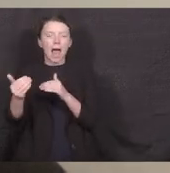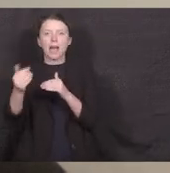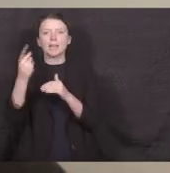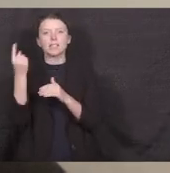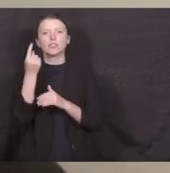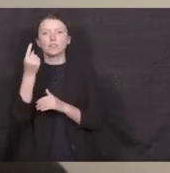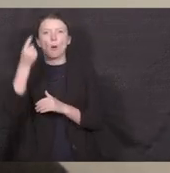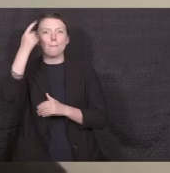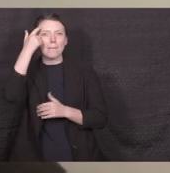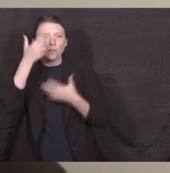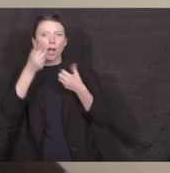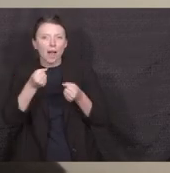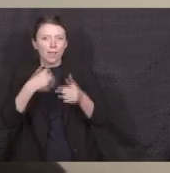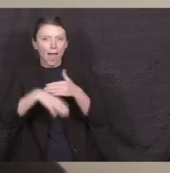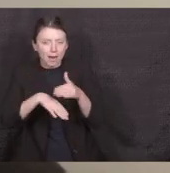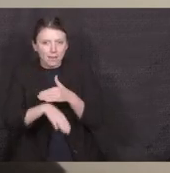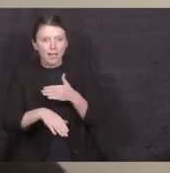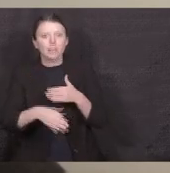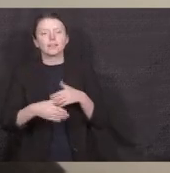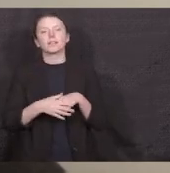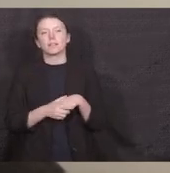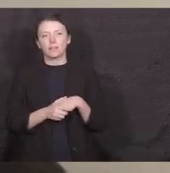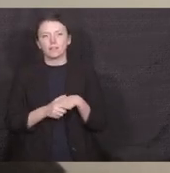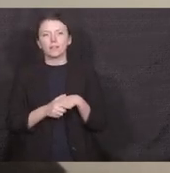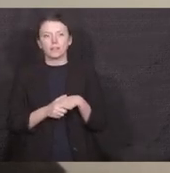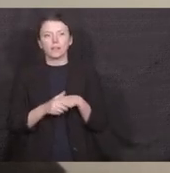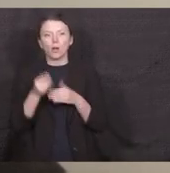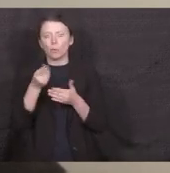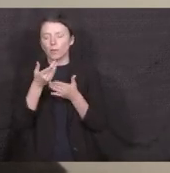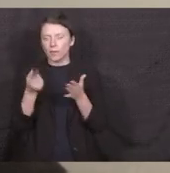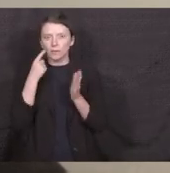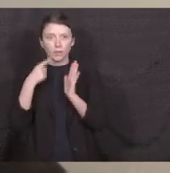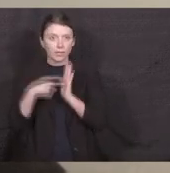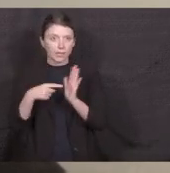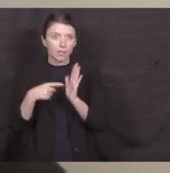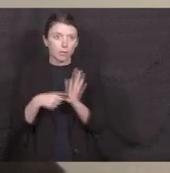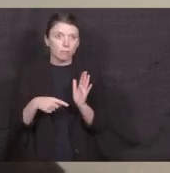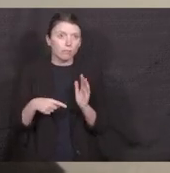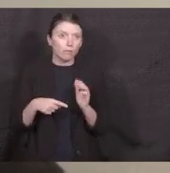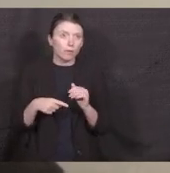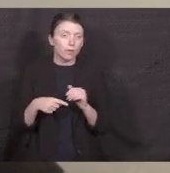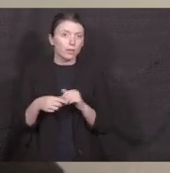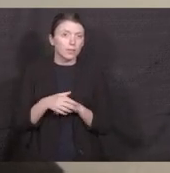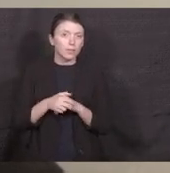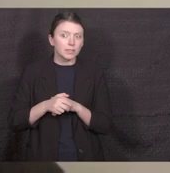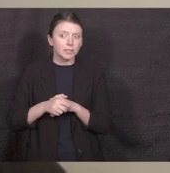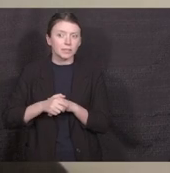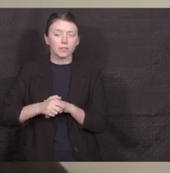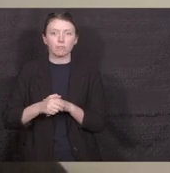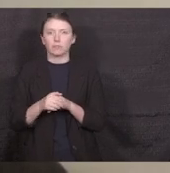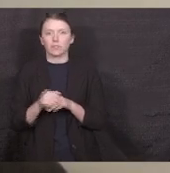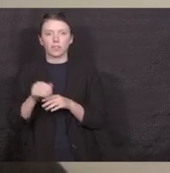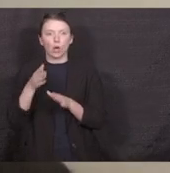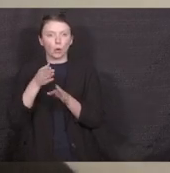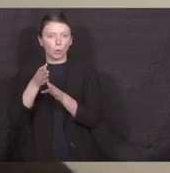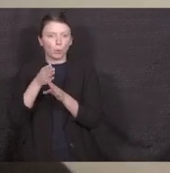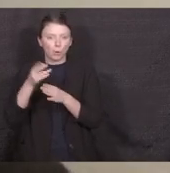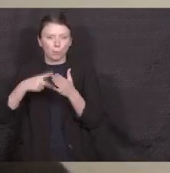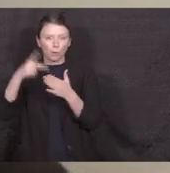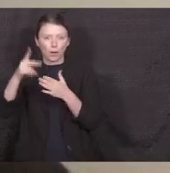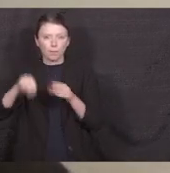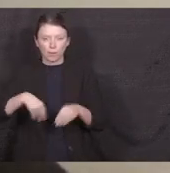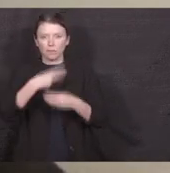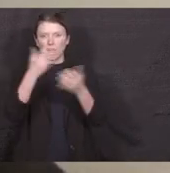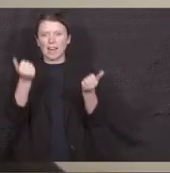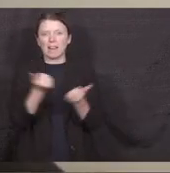health access. One of the things that, for example, the LA Urban League's Backstage Careers Program does is they provide